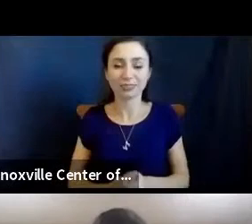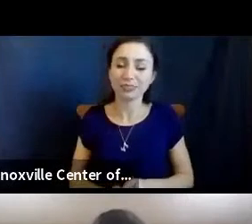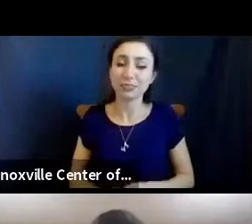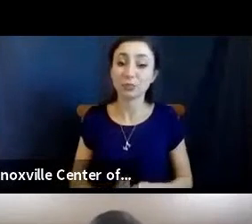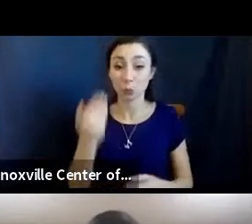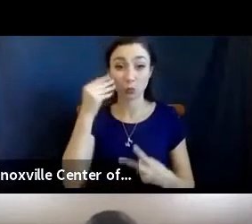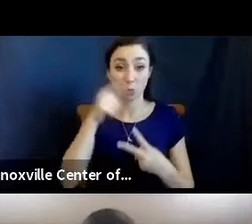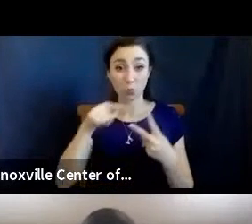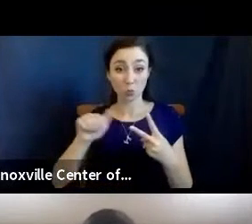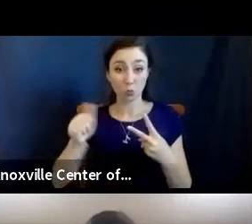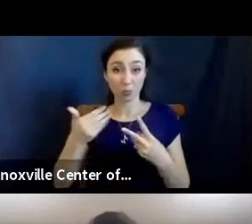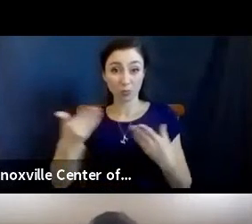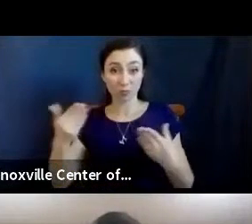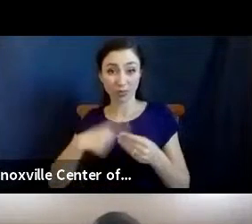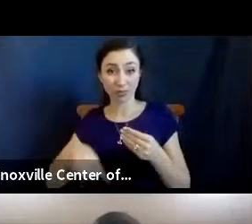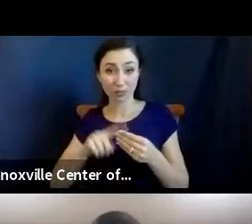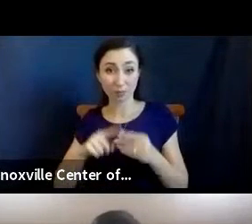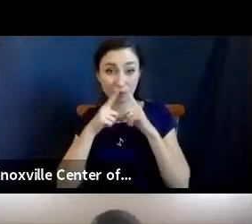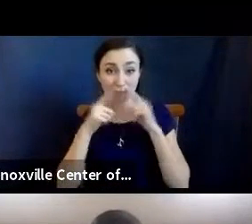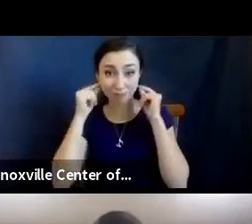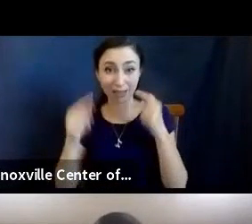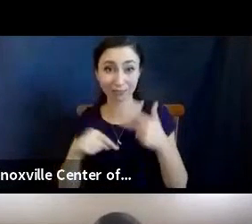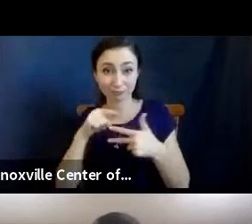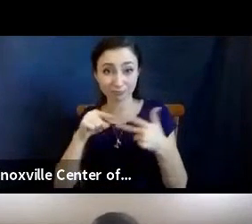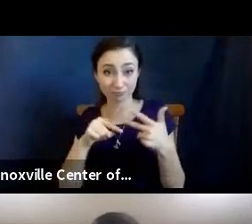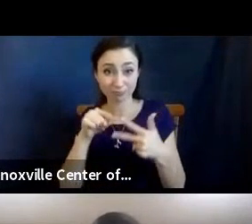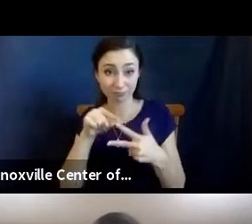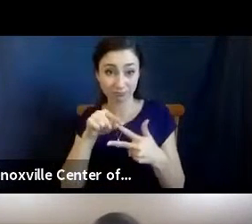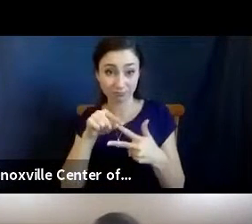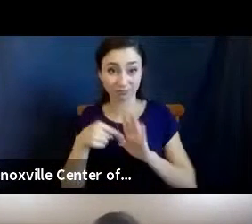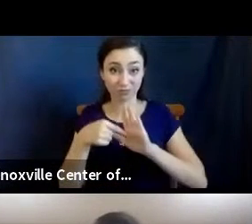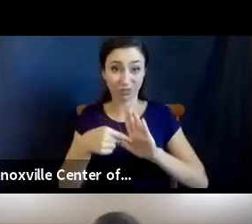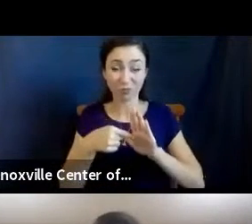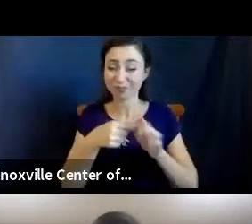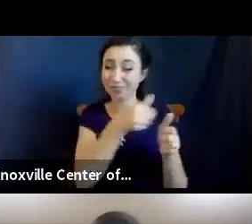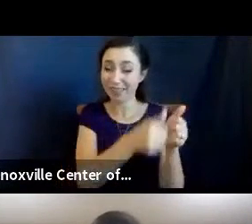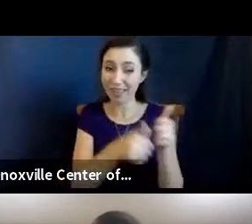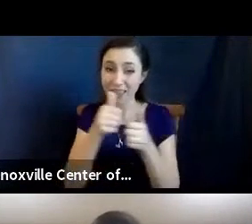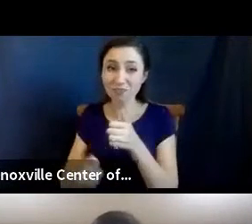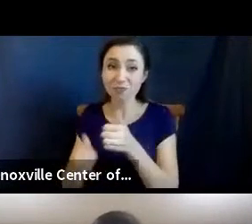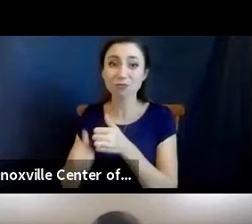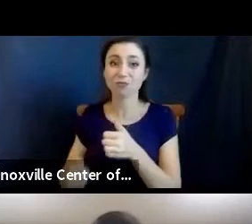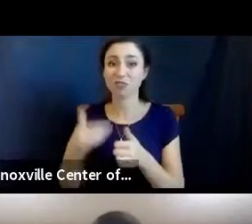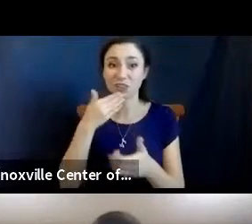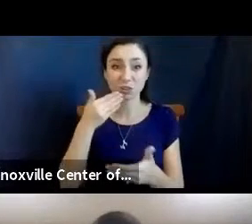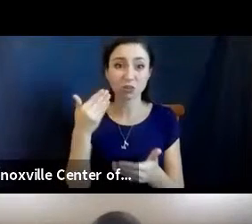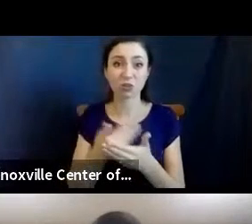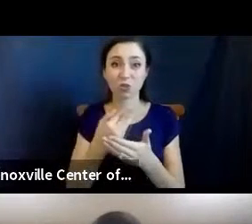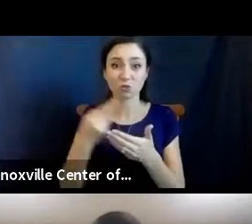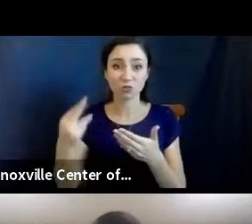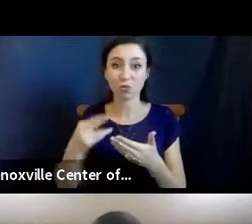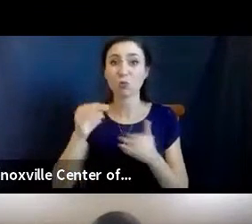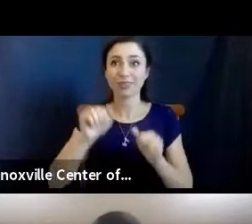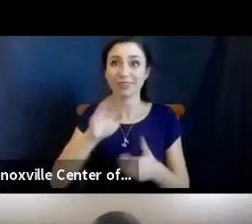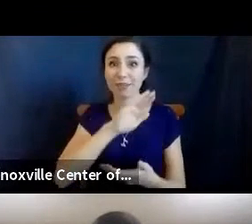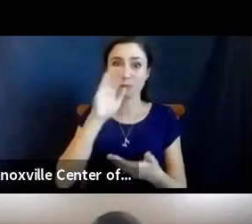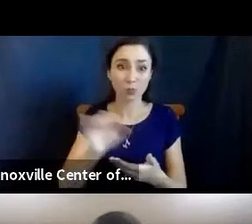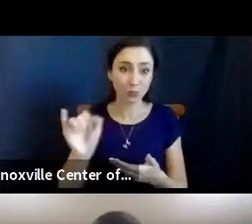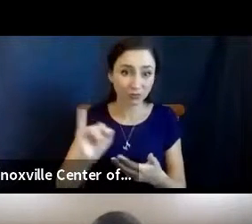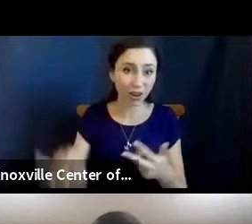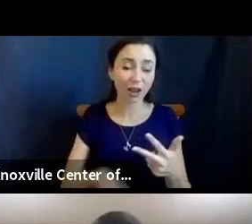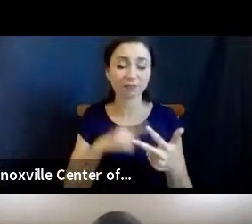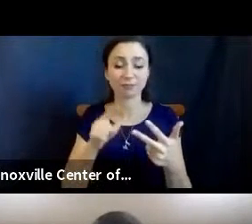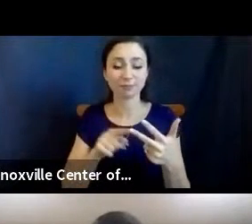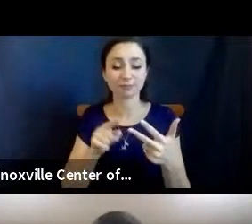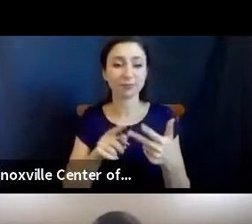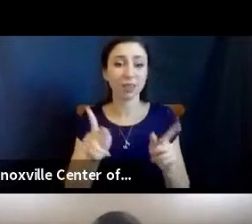about masks. One, they've been shown by every credible research team that I've seen in reducing infection rates. Two is people are more